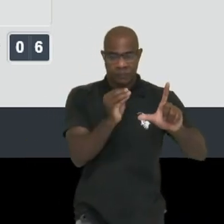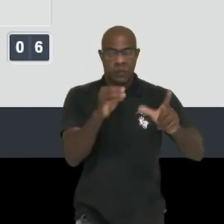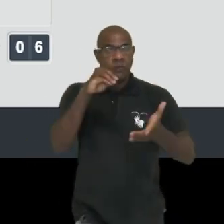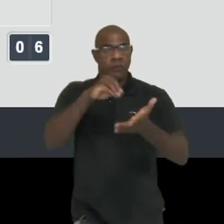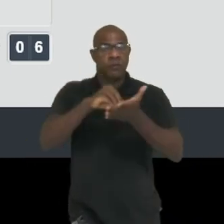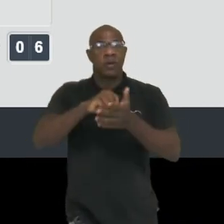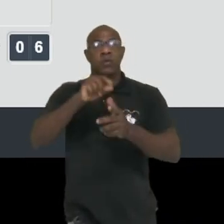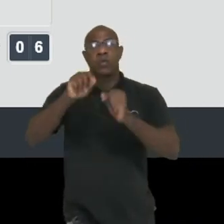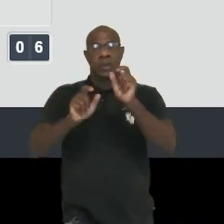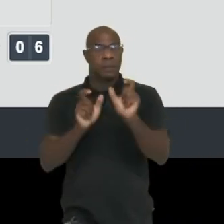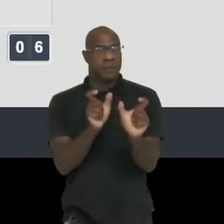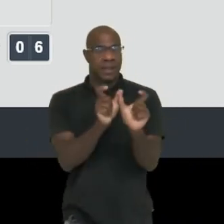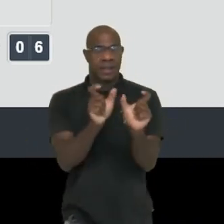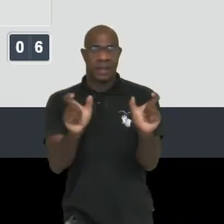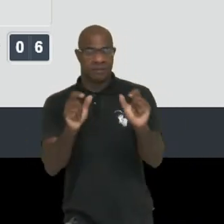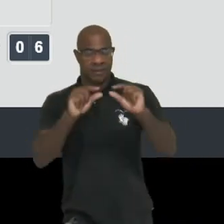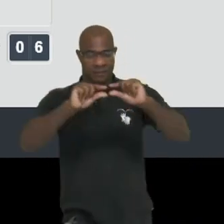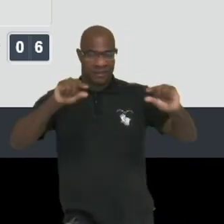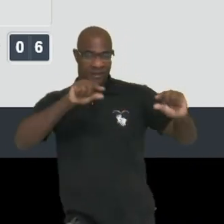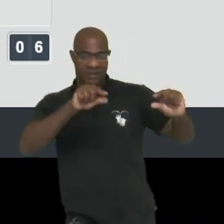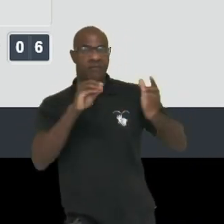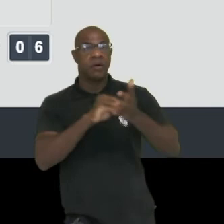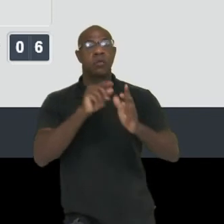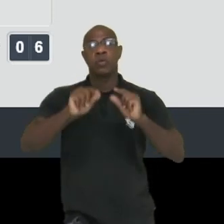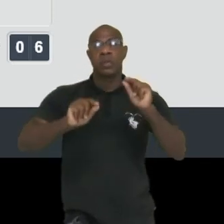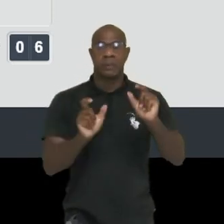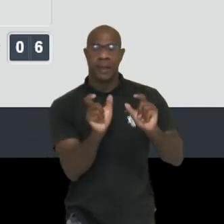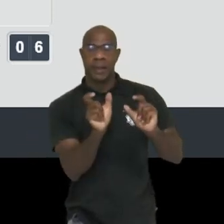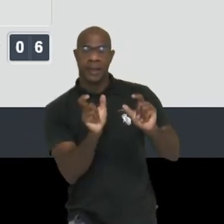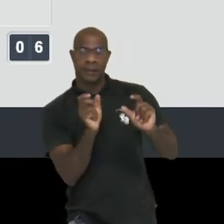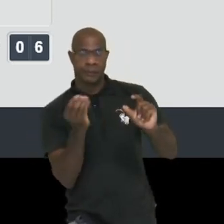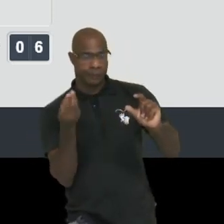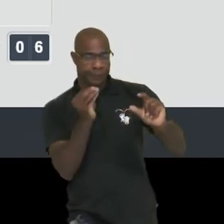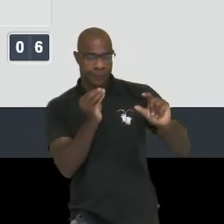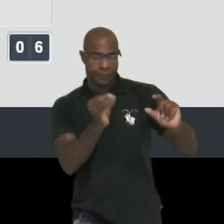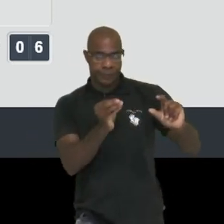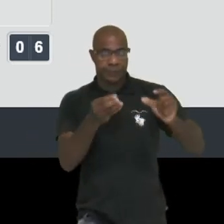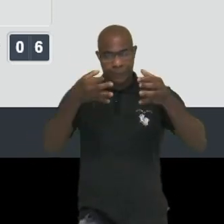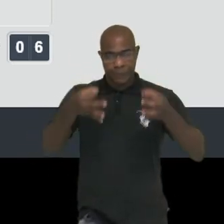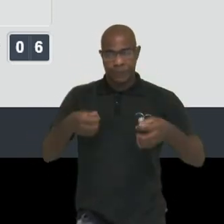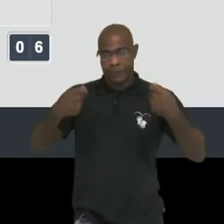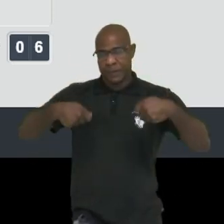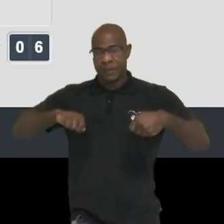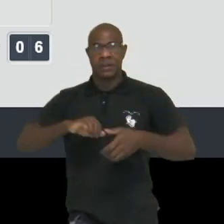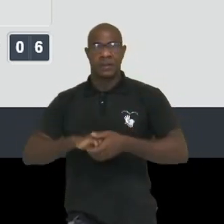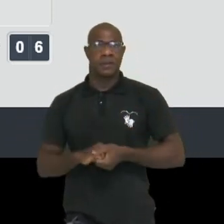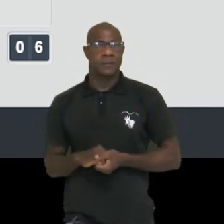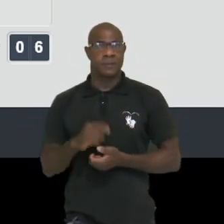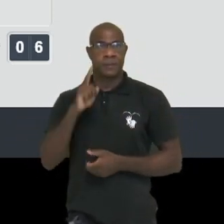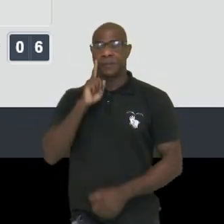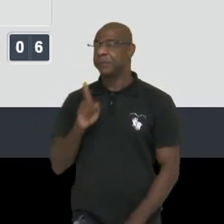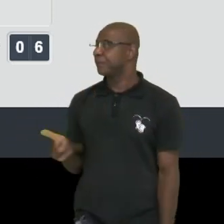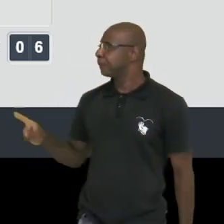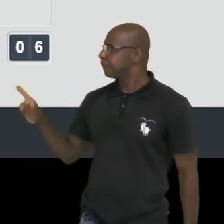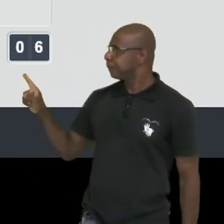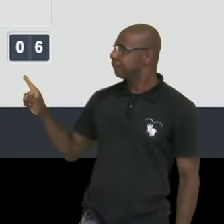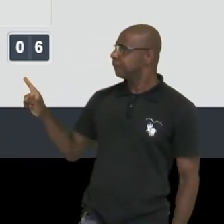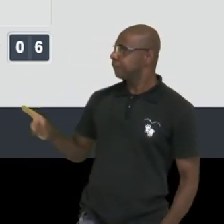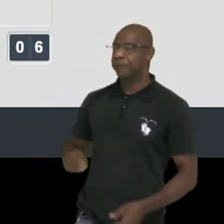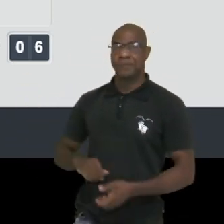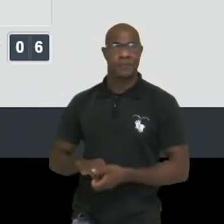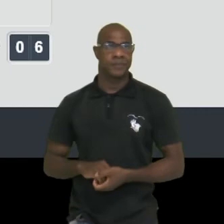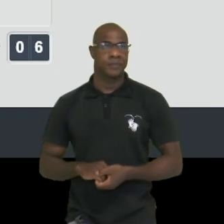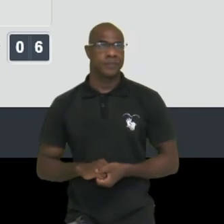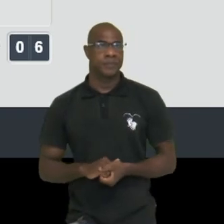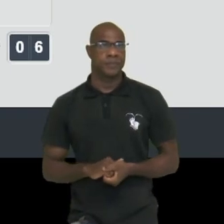correta, apenas uma das três alternativas. Então, so, what do you, nós temos belong, like, interested to do